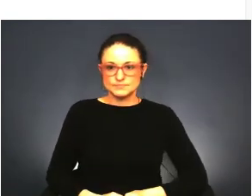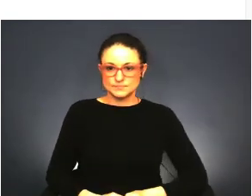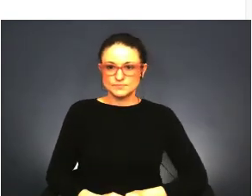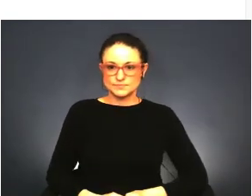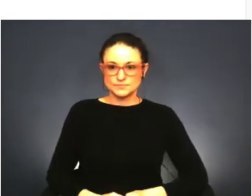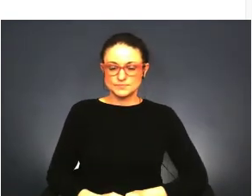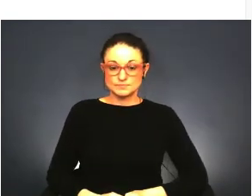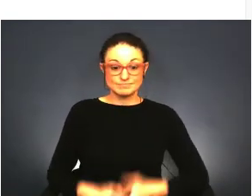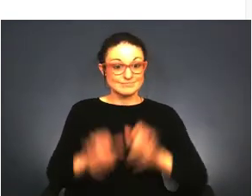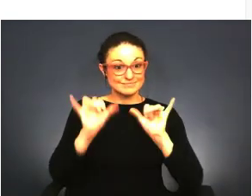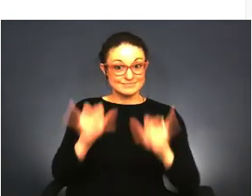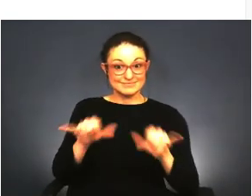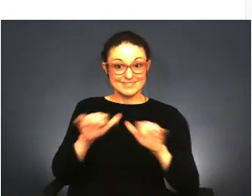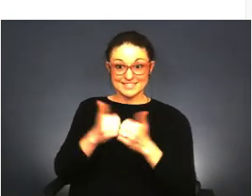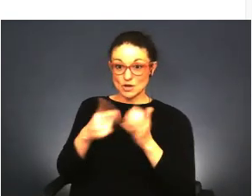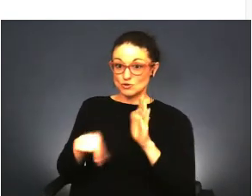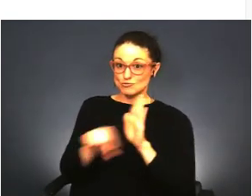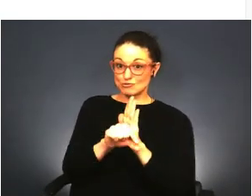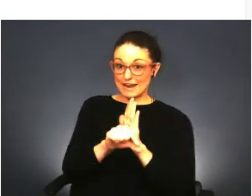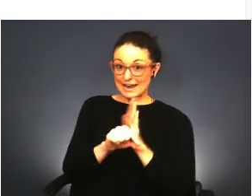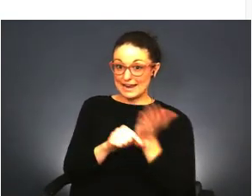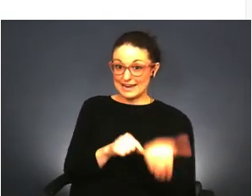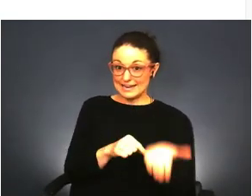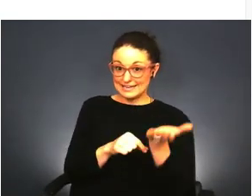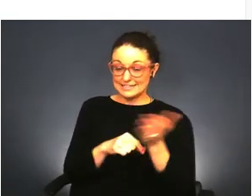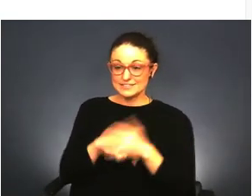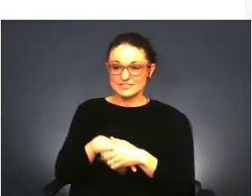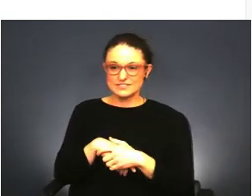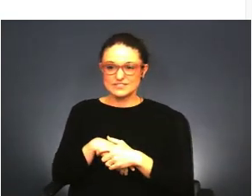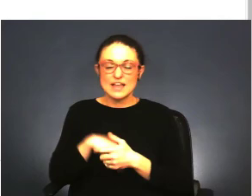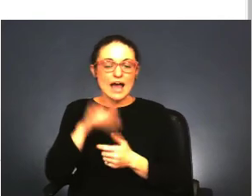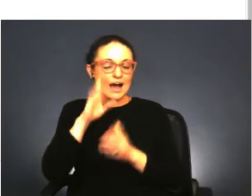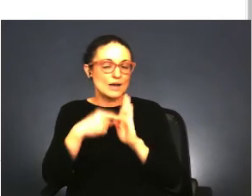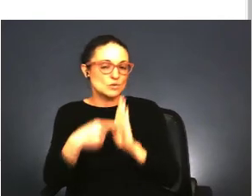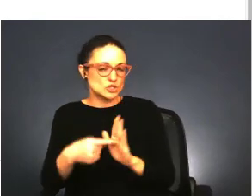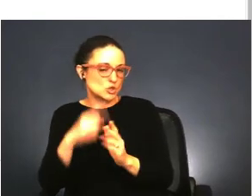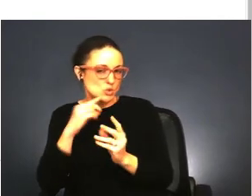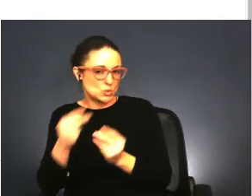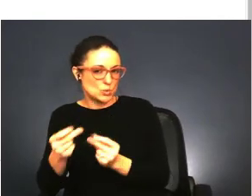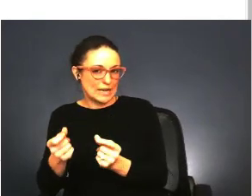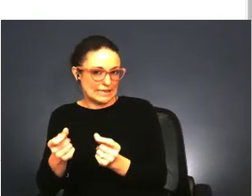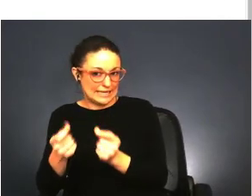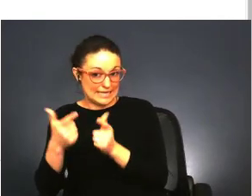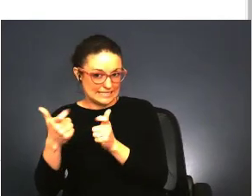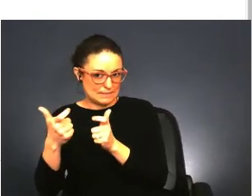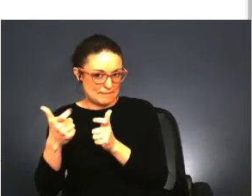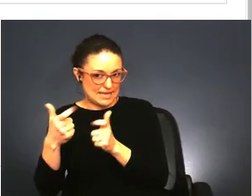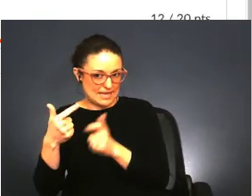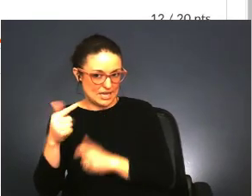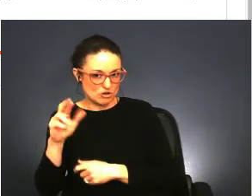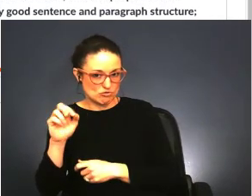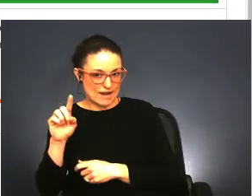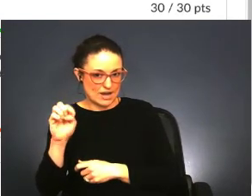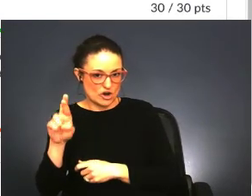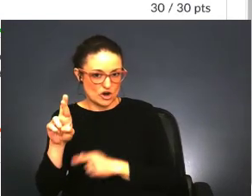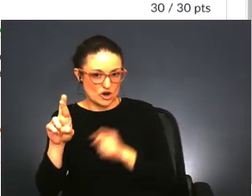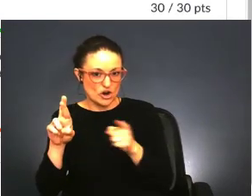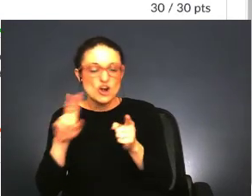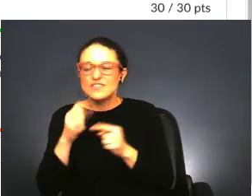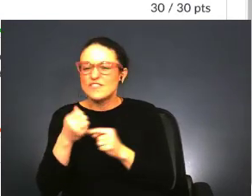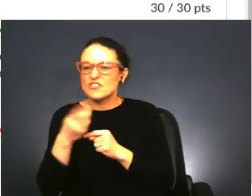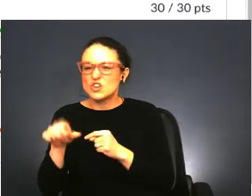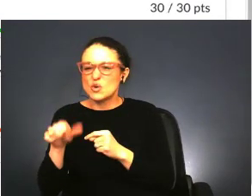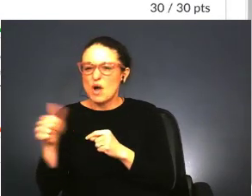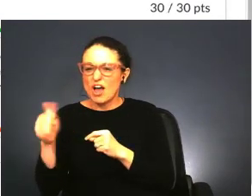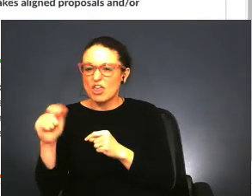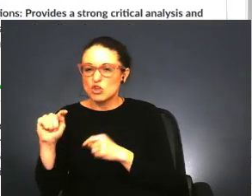So that's how you grade. I will show you also quickly in SpeedGrader that there are a few other tools